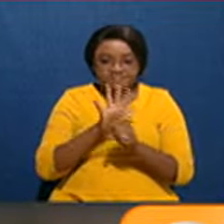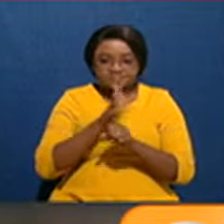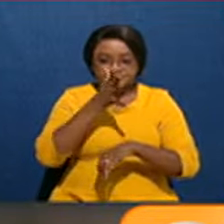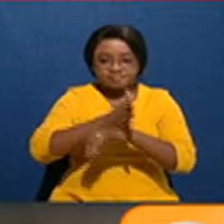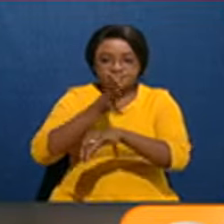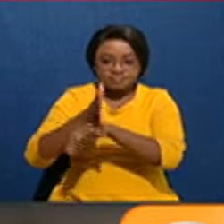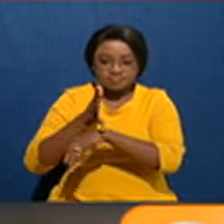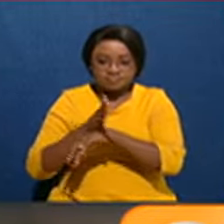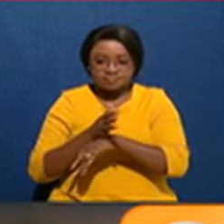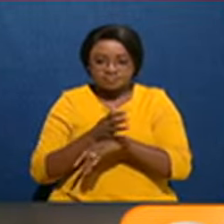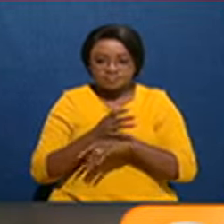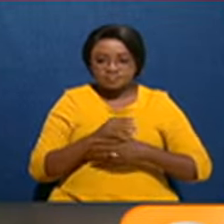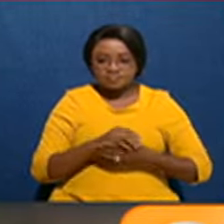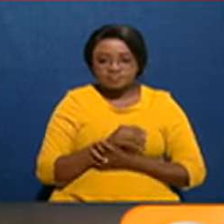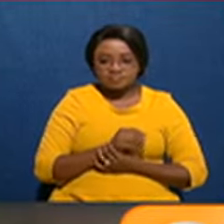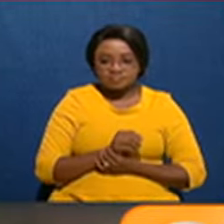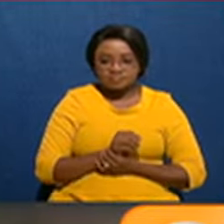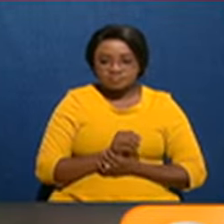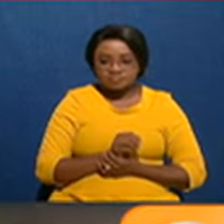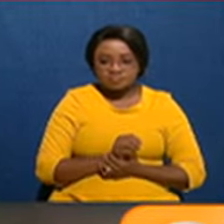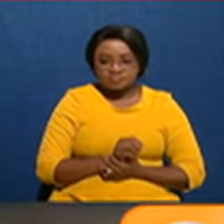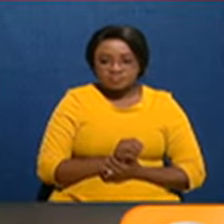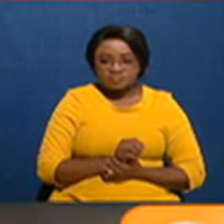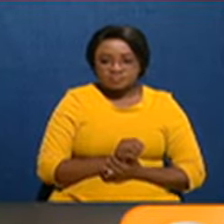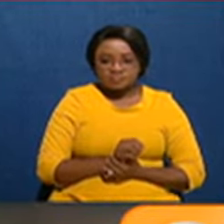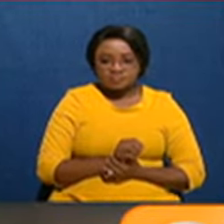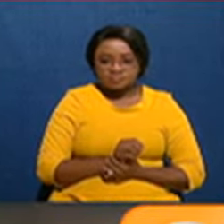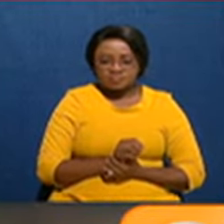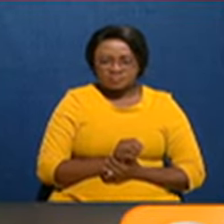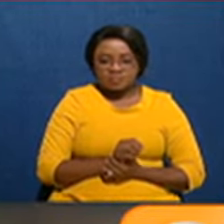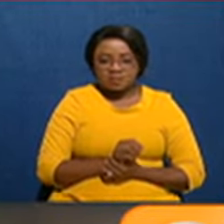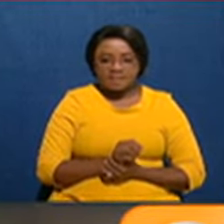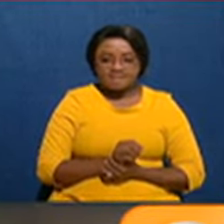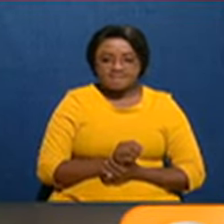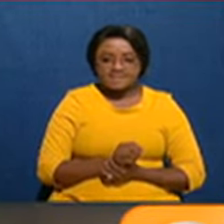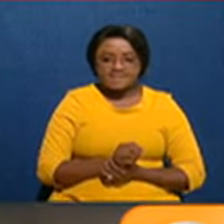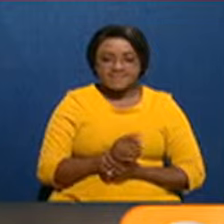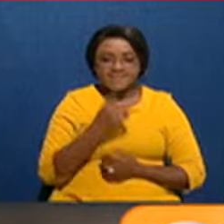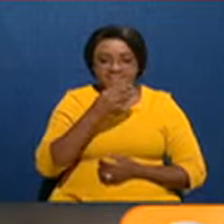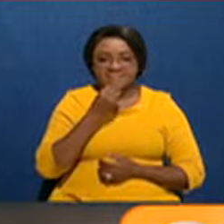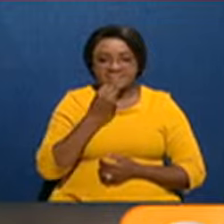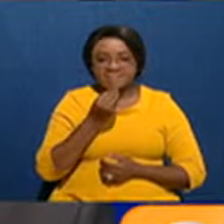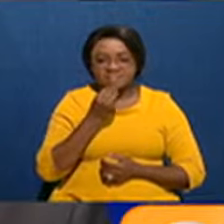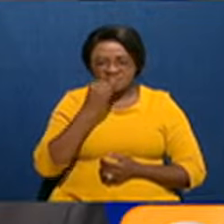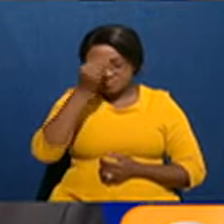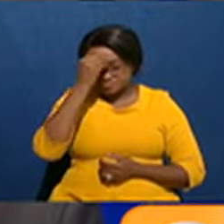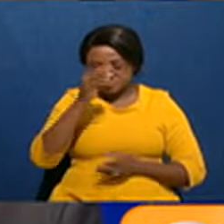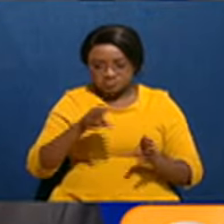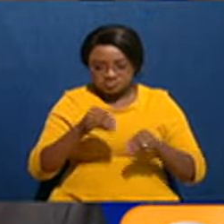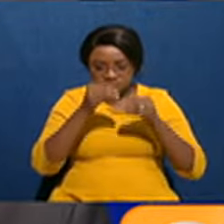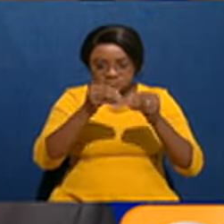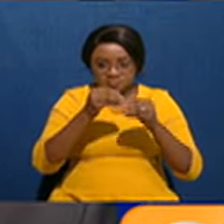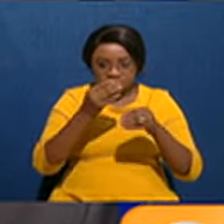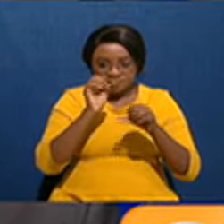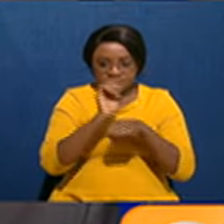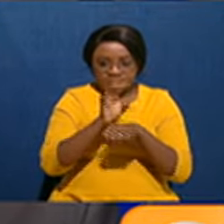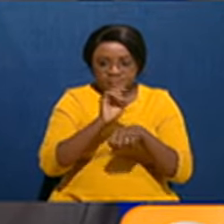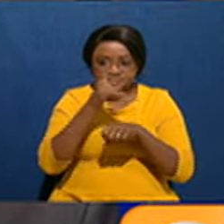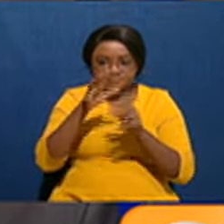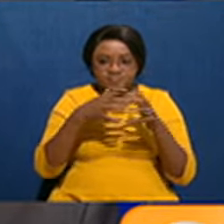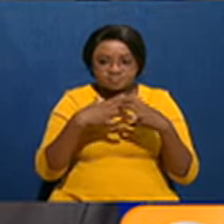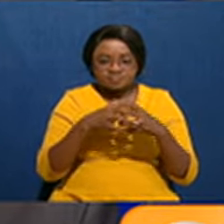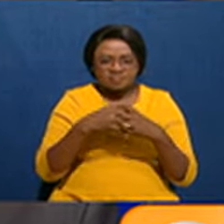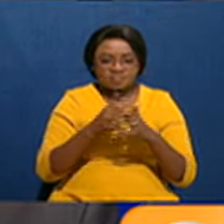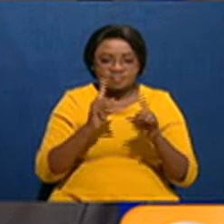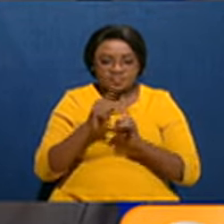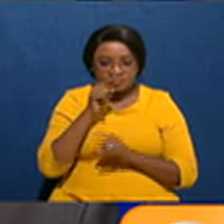or let me say unqualified persons purporting to be offering engineering advice. Yeah. And that has become a very big